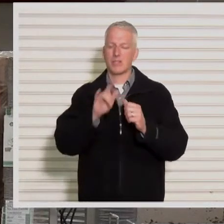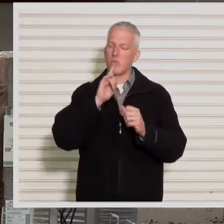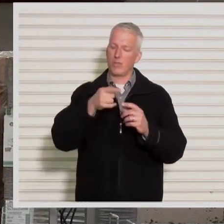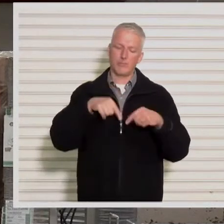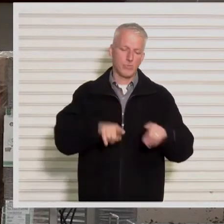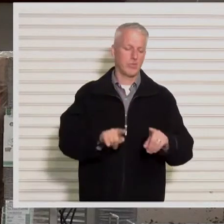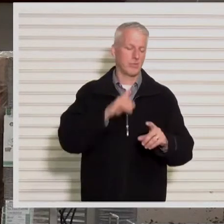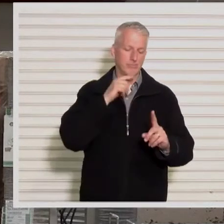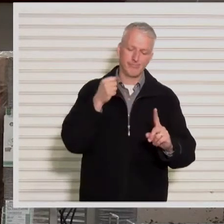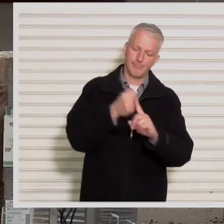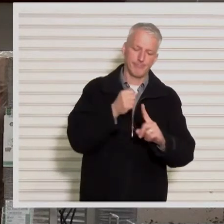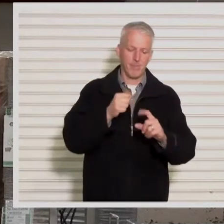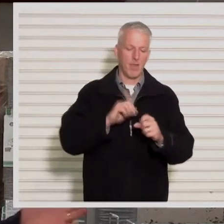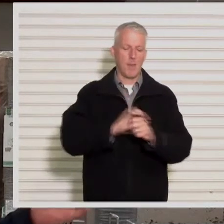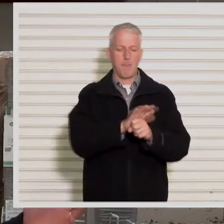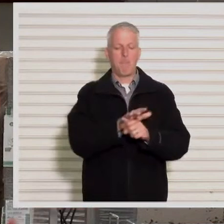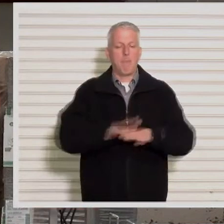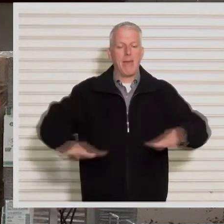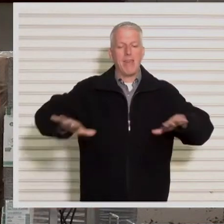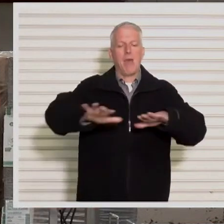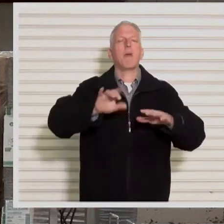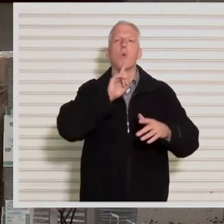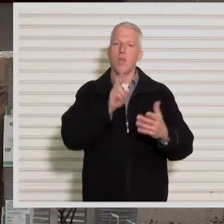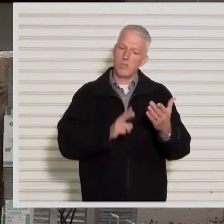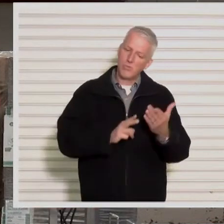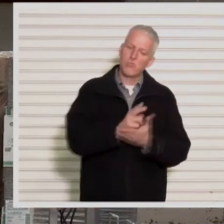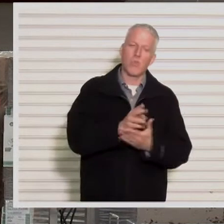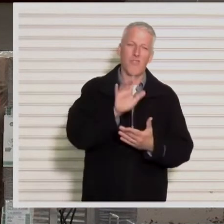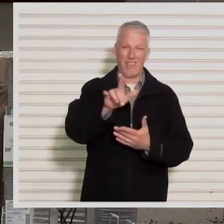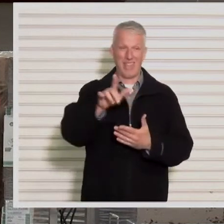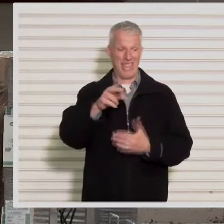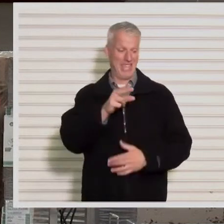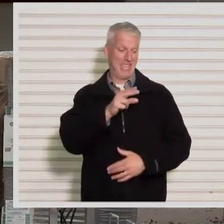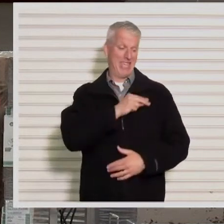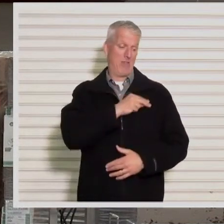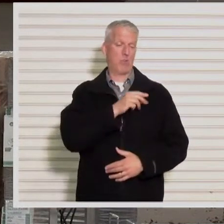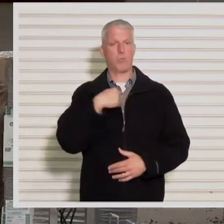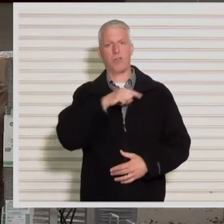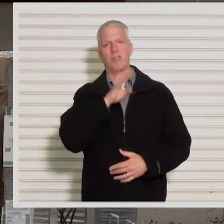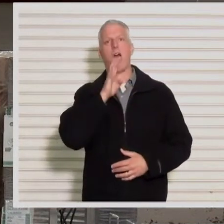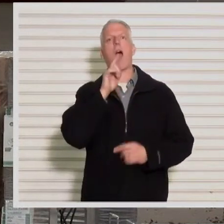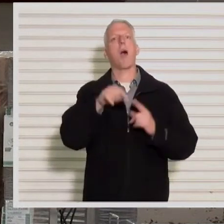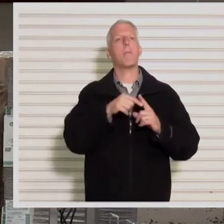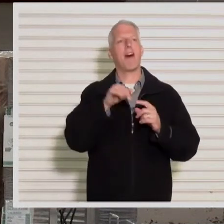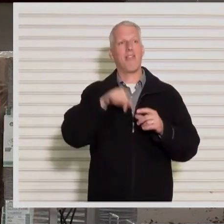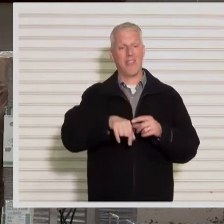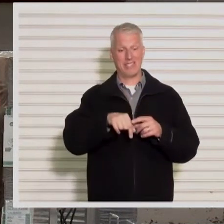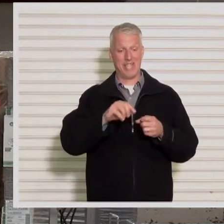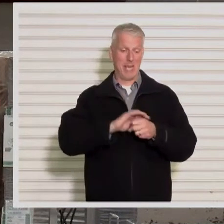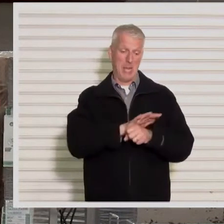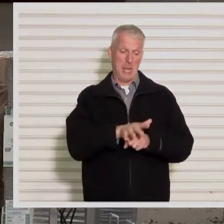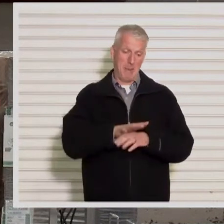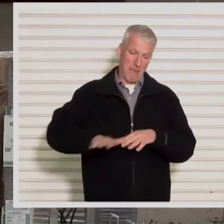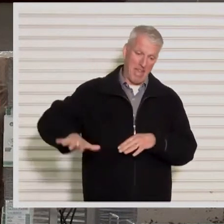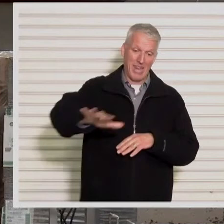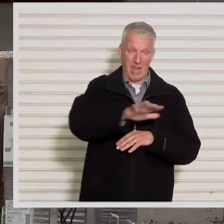pandemic. Truly, the heroes we talk about in this pandemic,